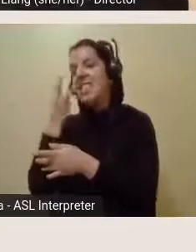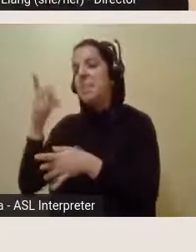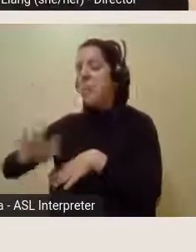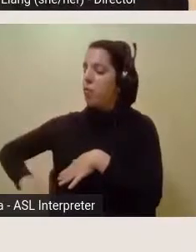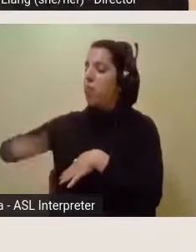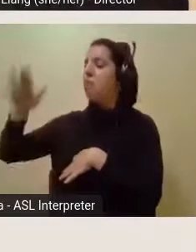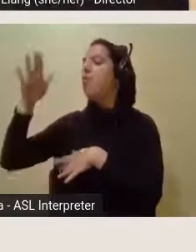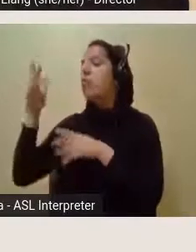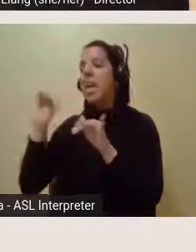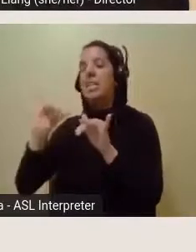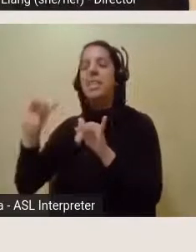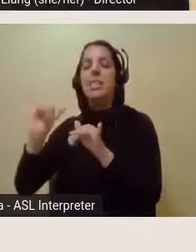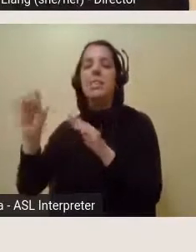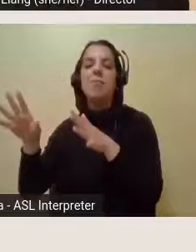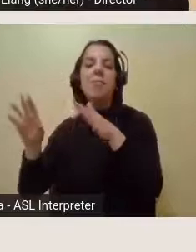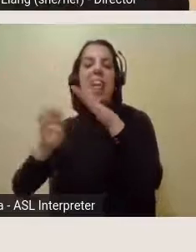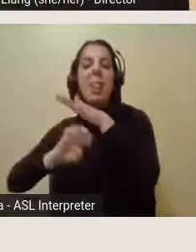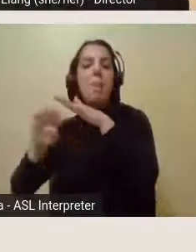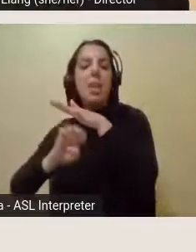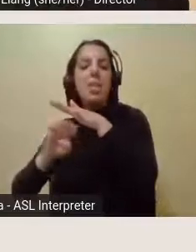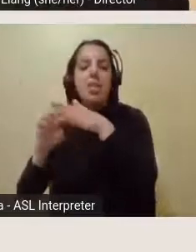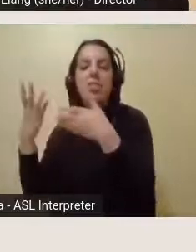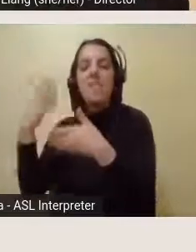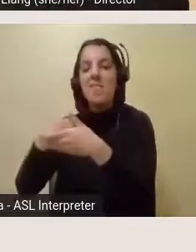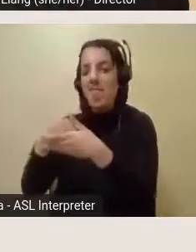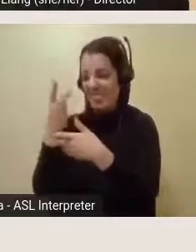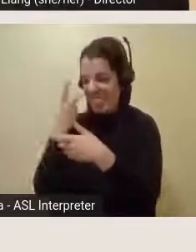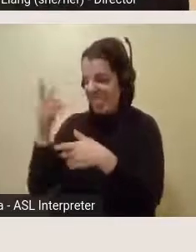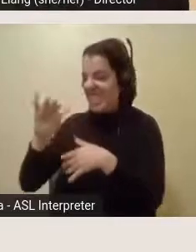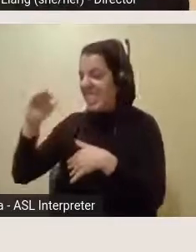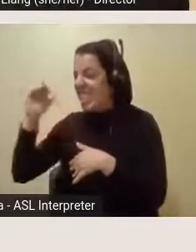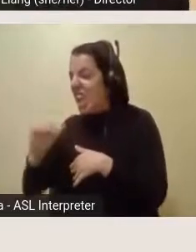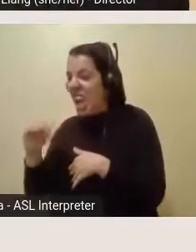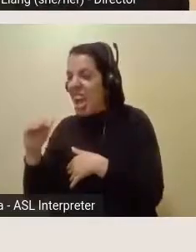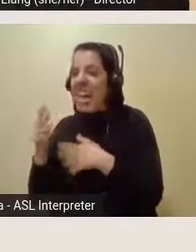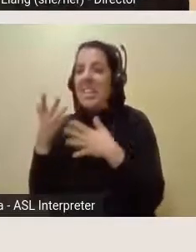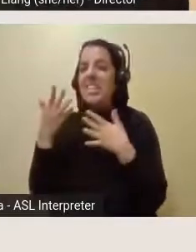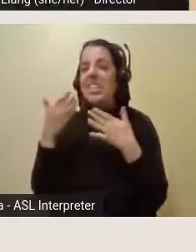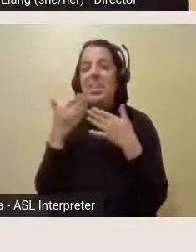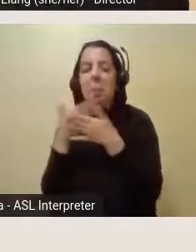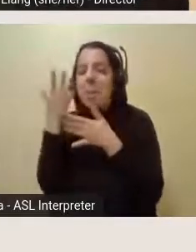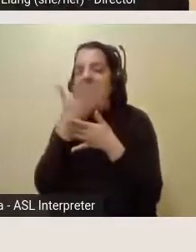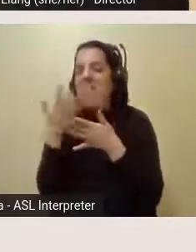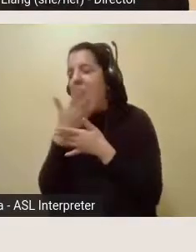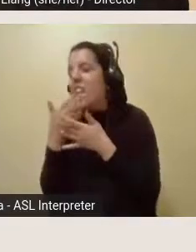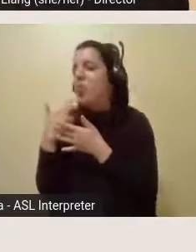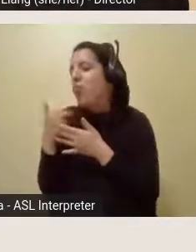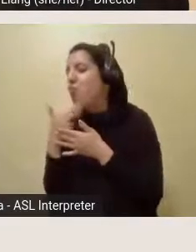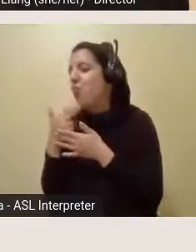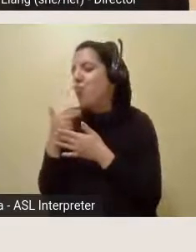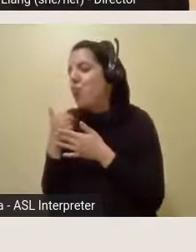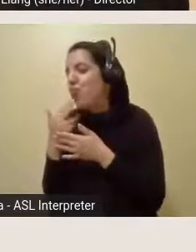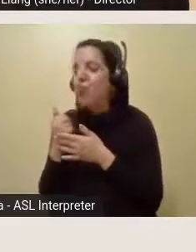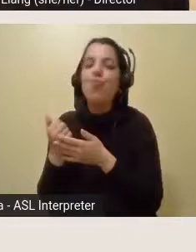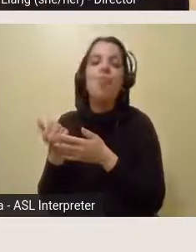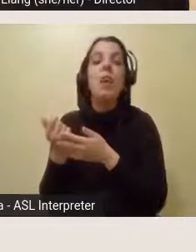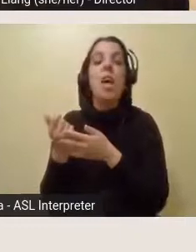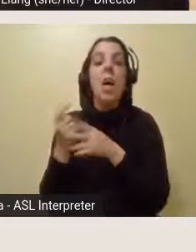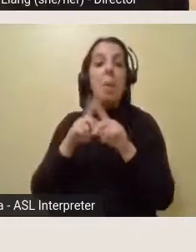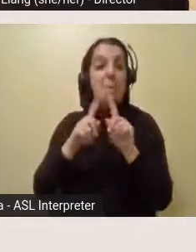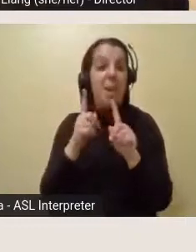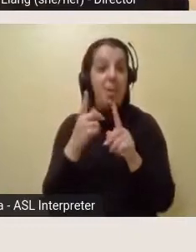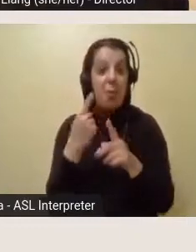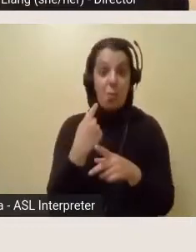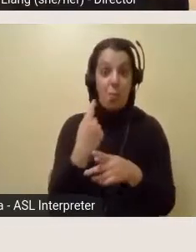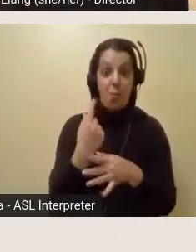know, we can see him as a child, and he's got this kind of baby face. But one point Ursula brought up was that we